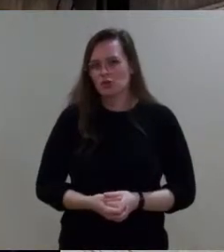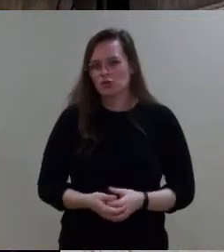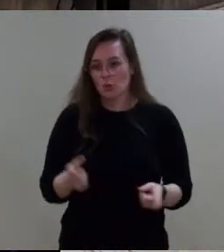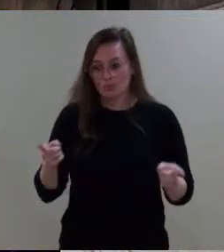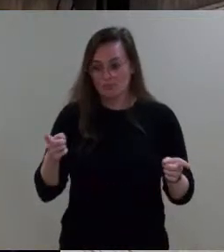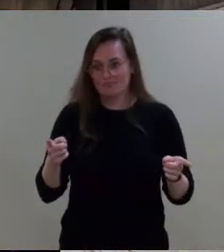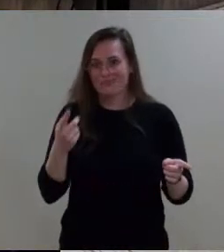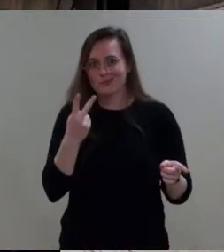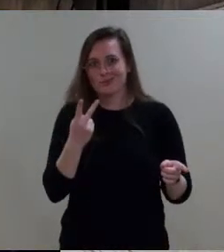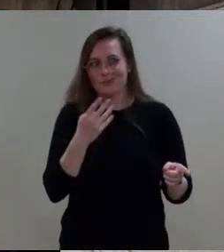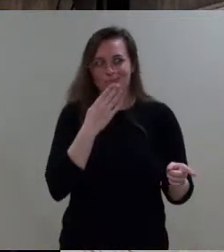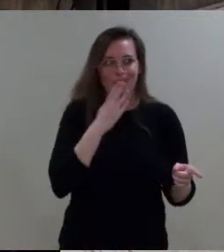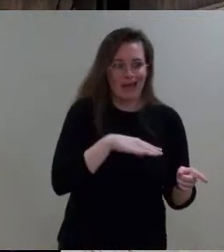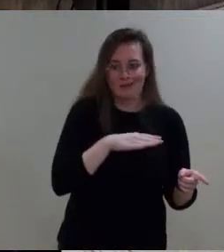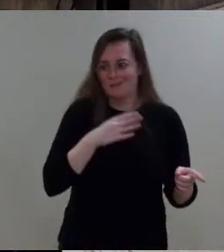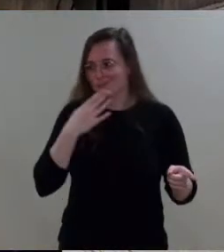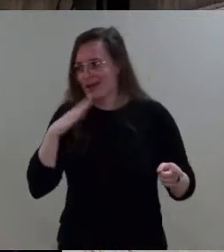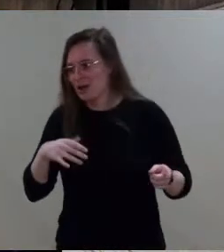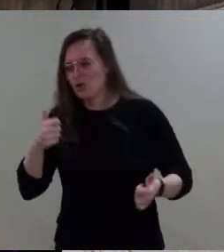evils.